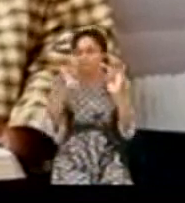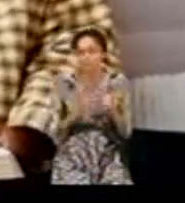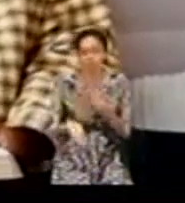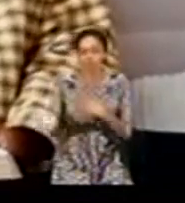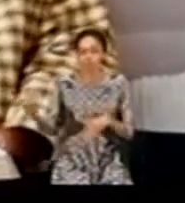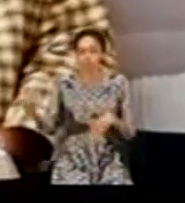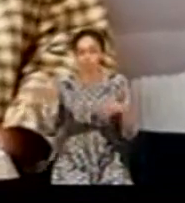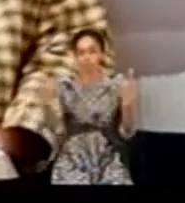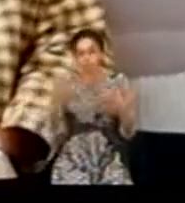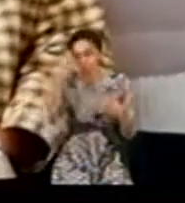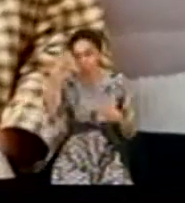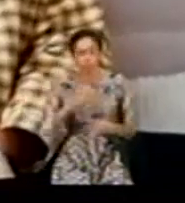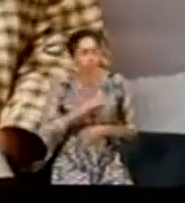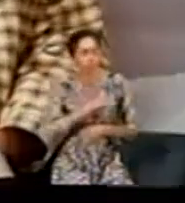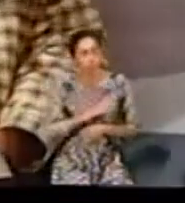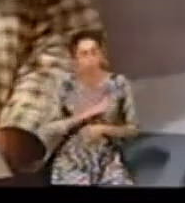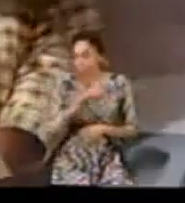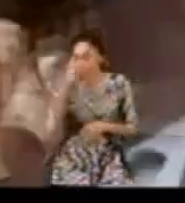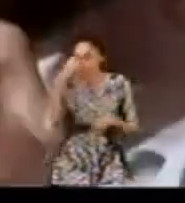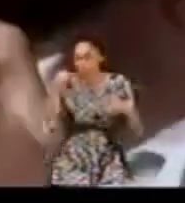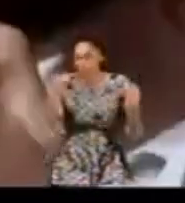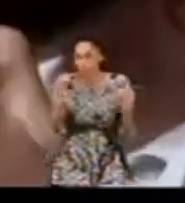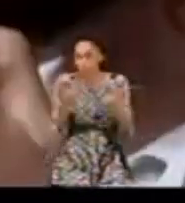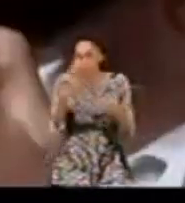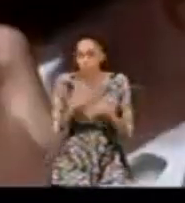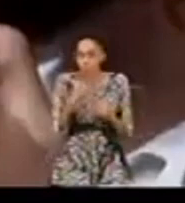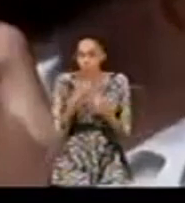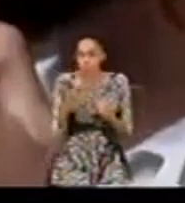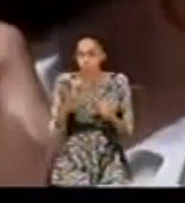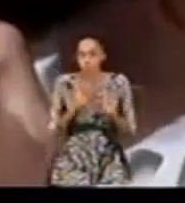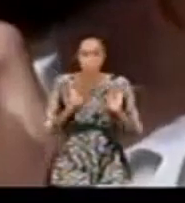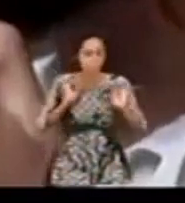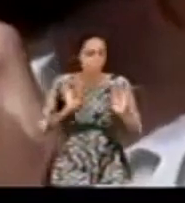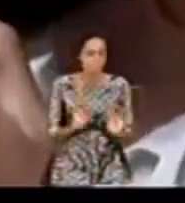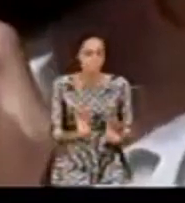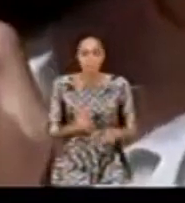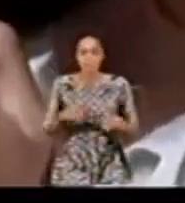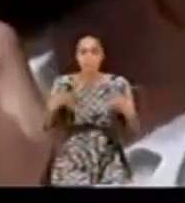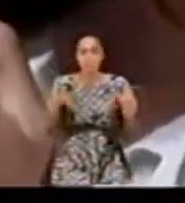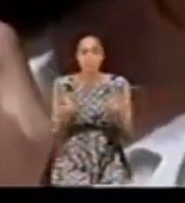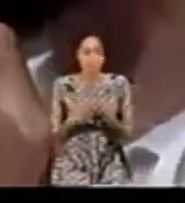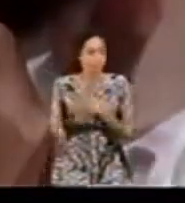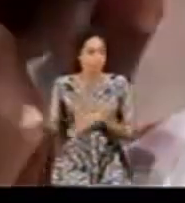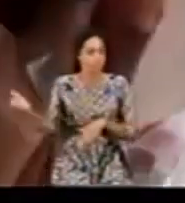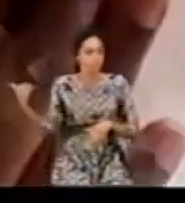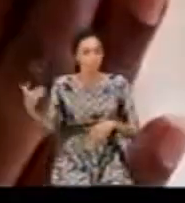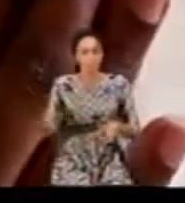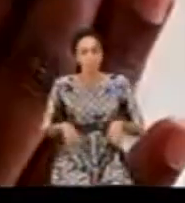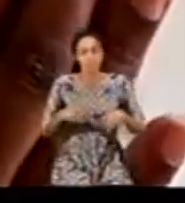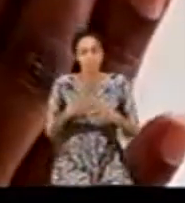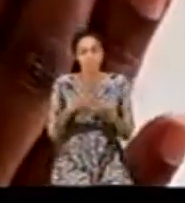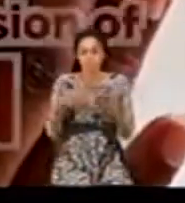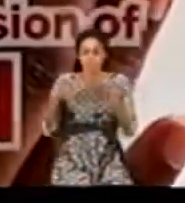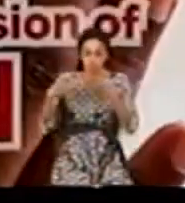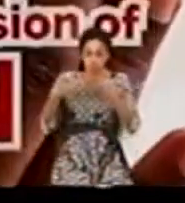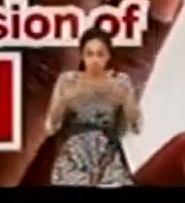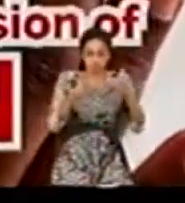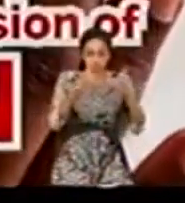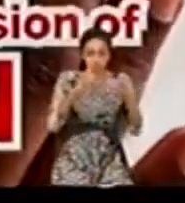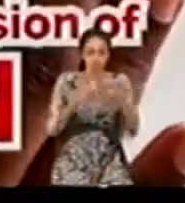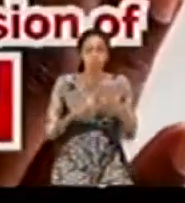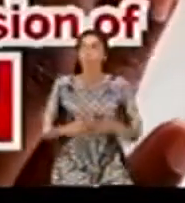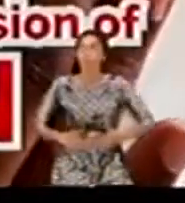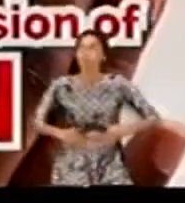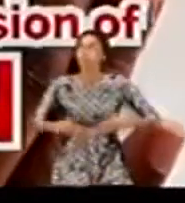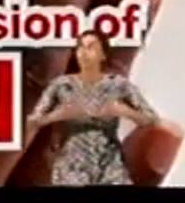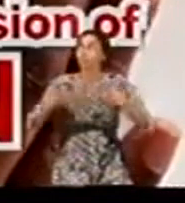of the sorrow for sin you have, you hate the sins of your past life. It leads to